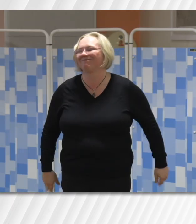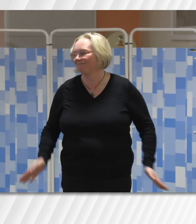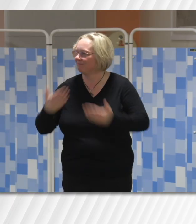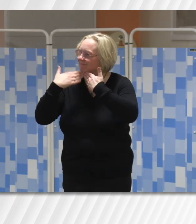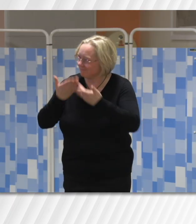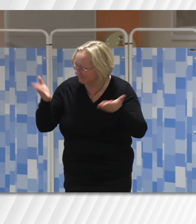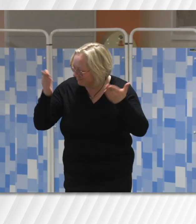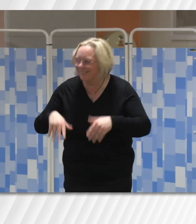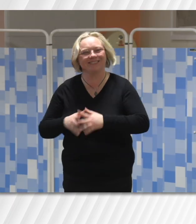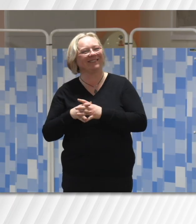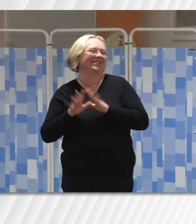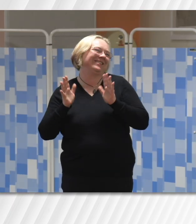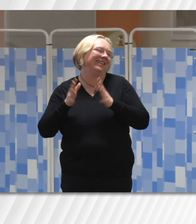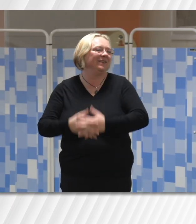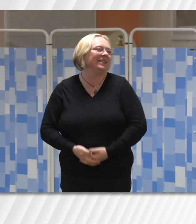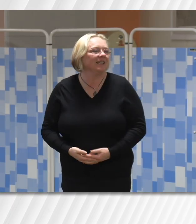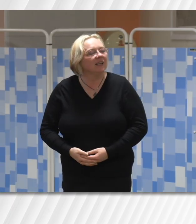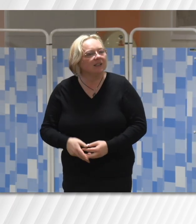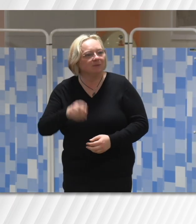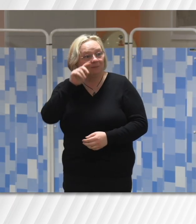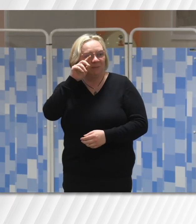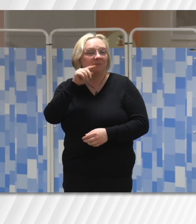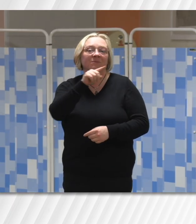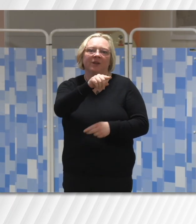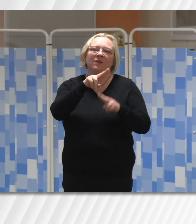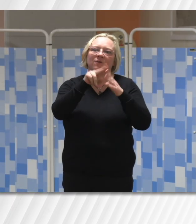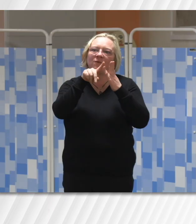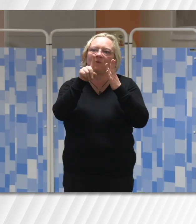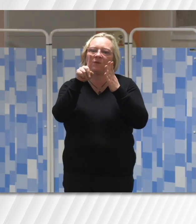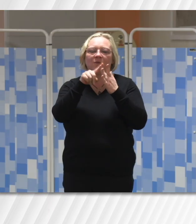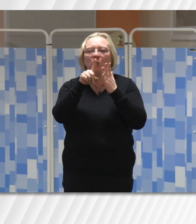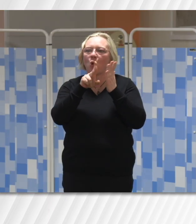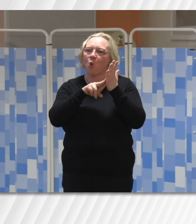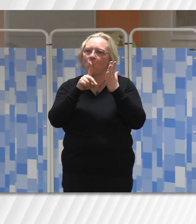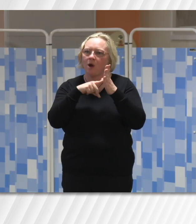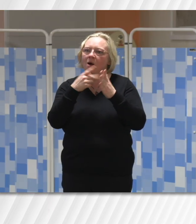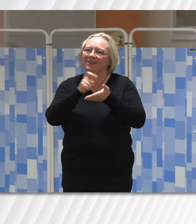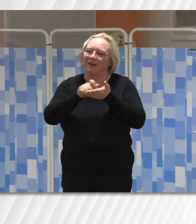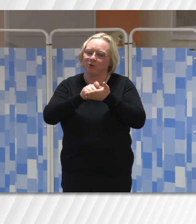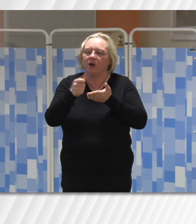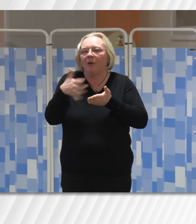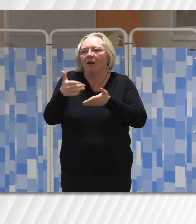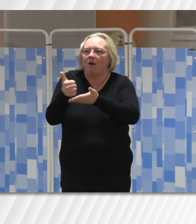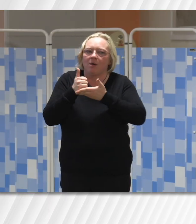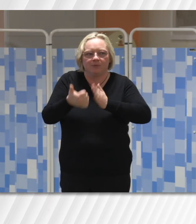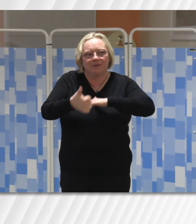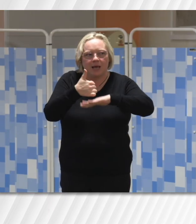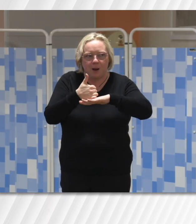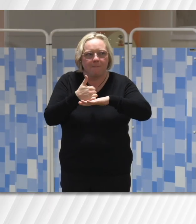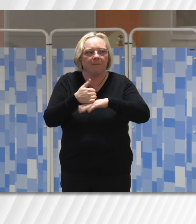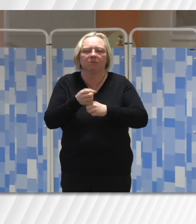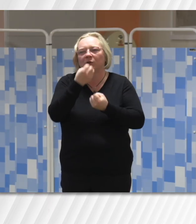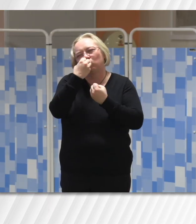much. And at least Fiona, our wonderful secretary, who's helped set all of this up, and